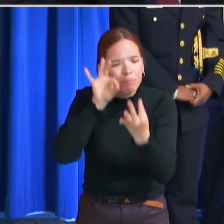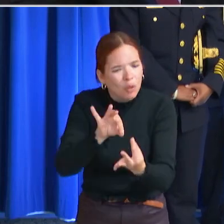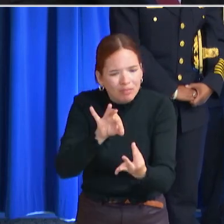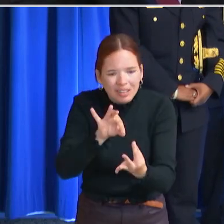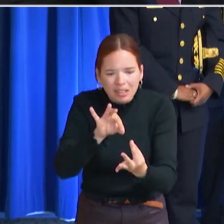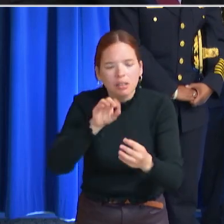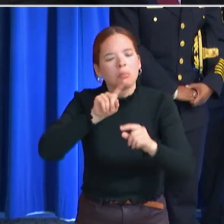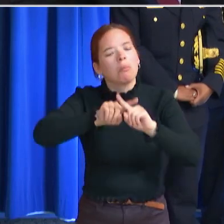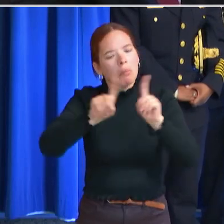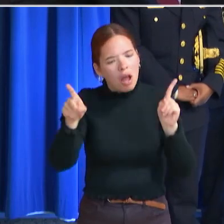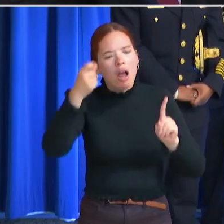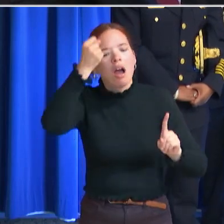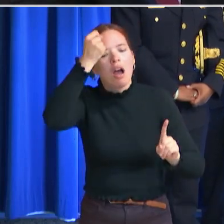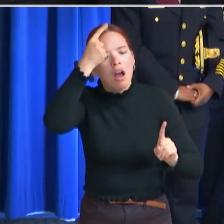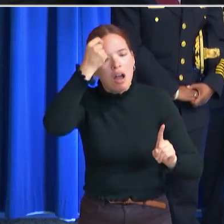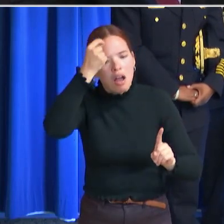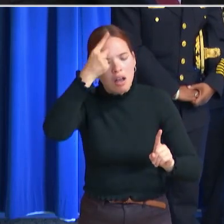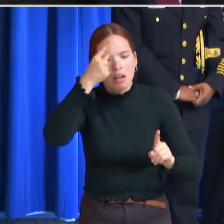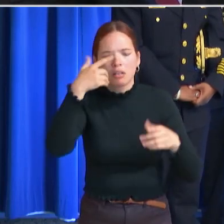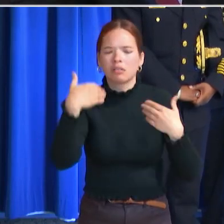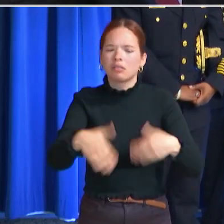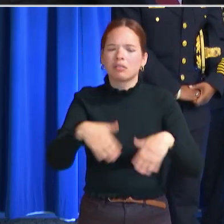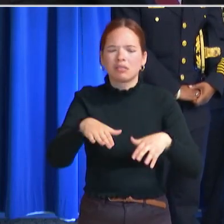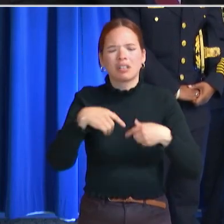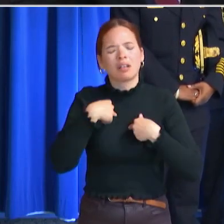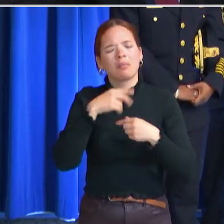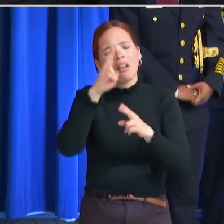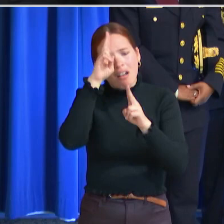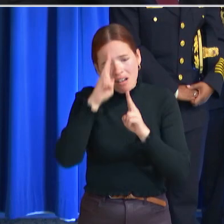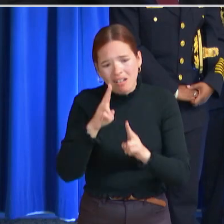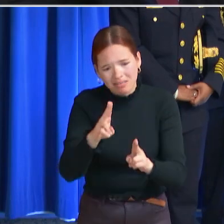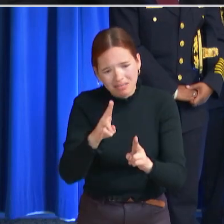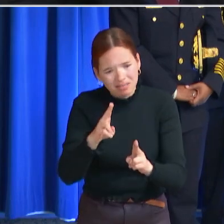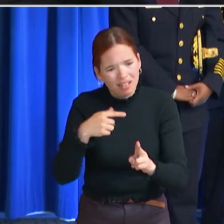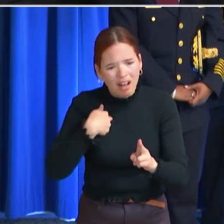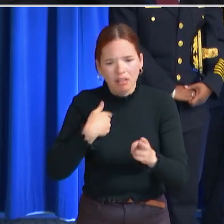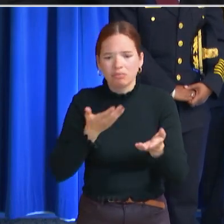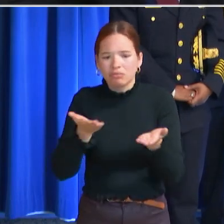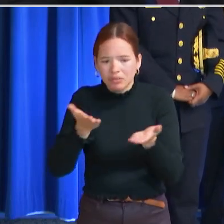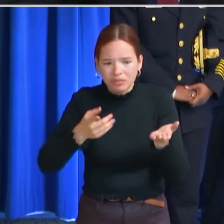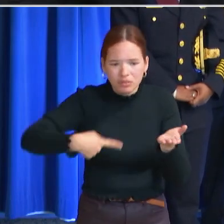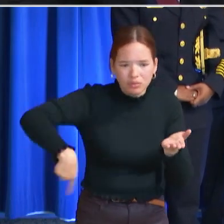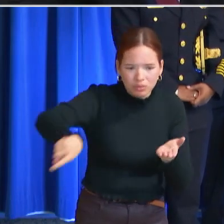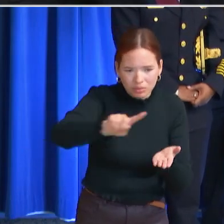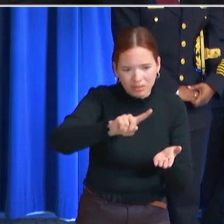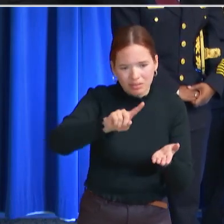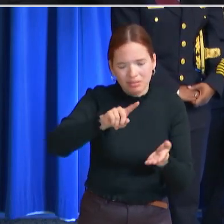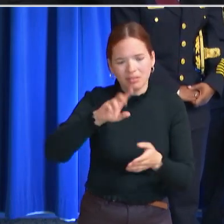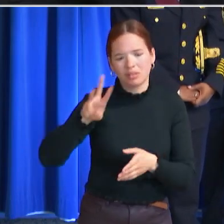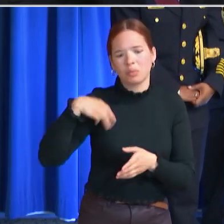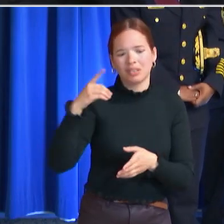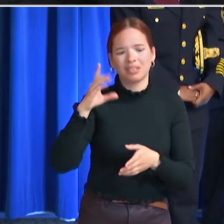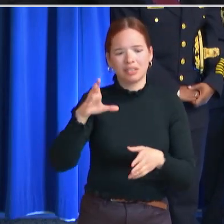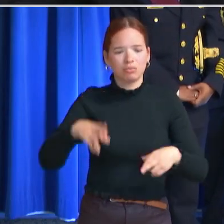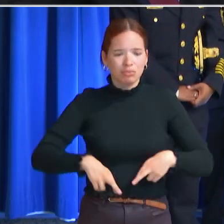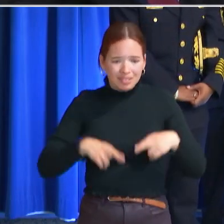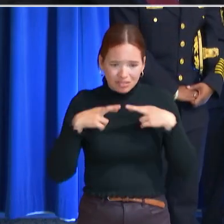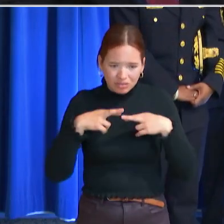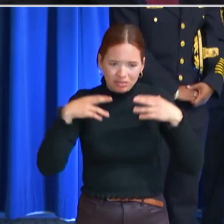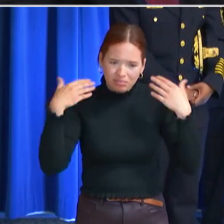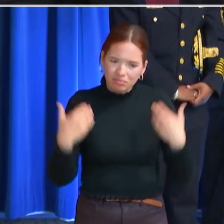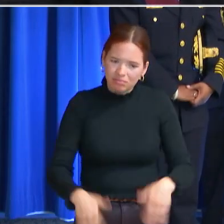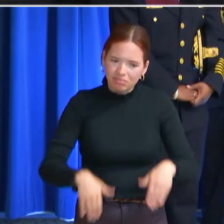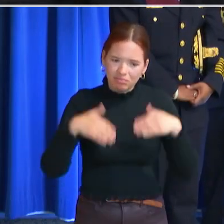honor to be able to serve the residents in the District of Columbia in the capacity that I have for the